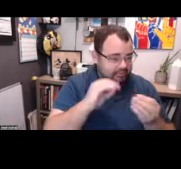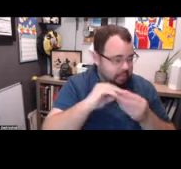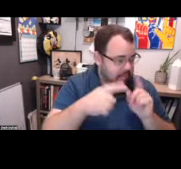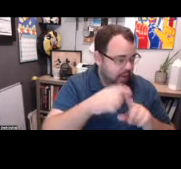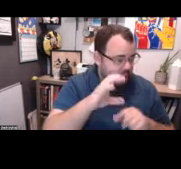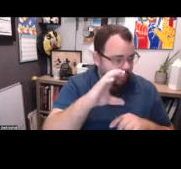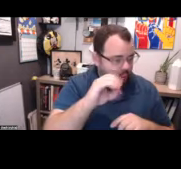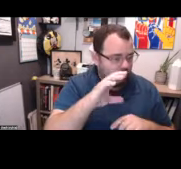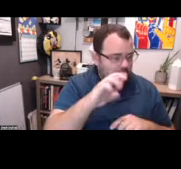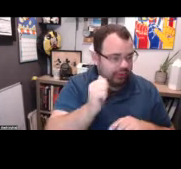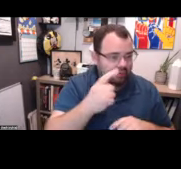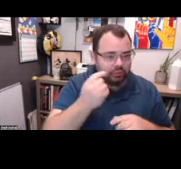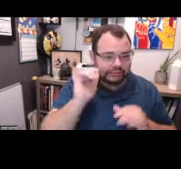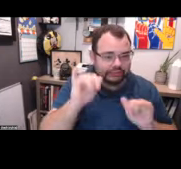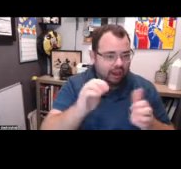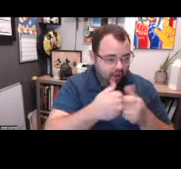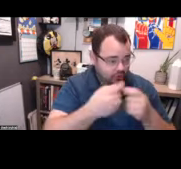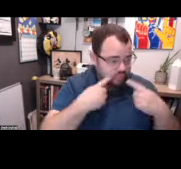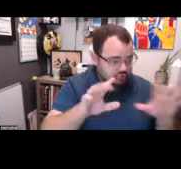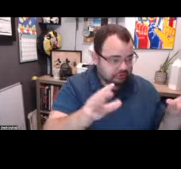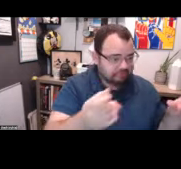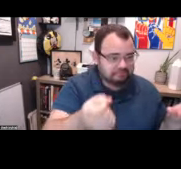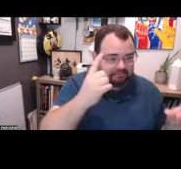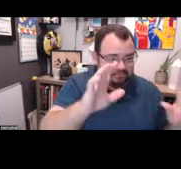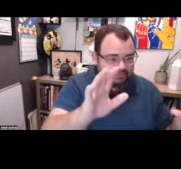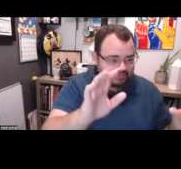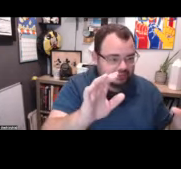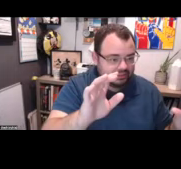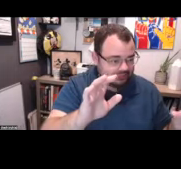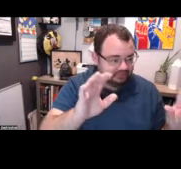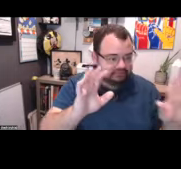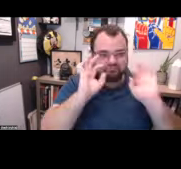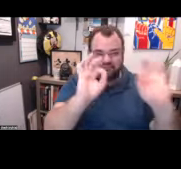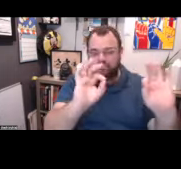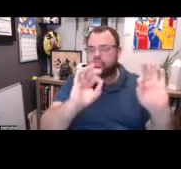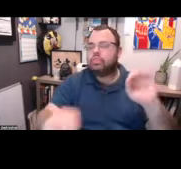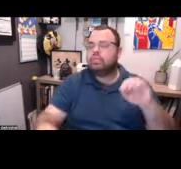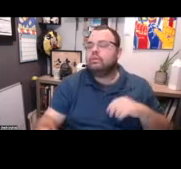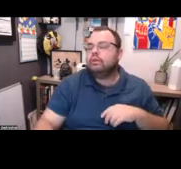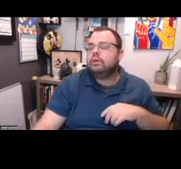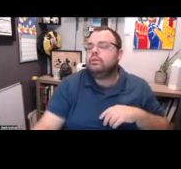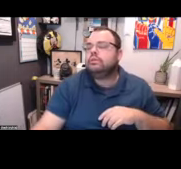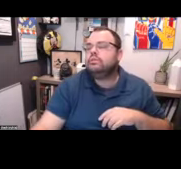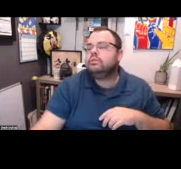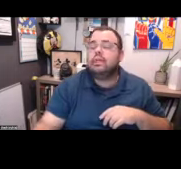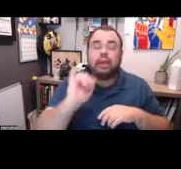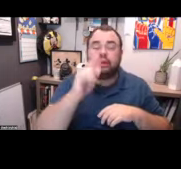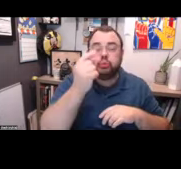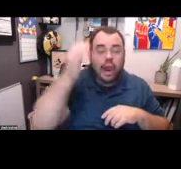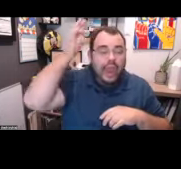does that kind of clear that up about the cochlear and how it actually works? Okay, great.